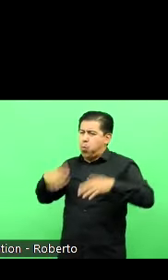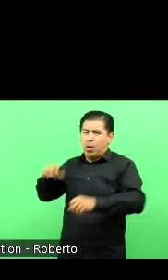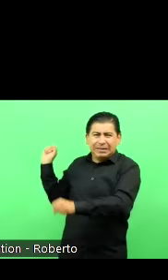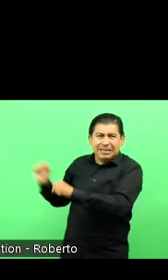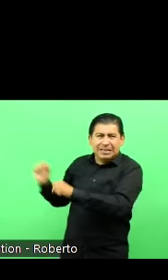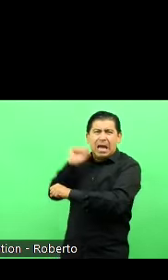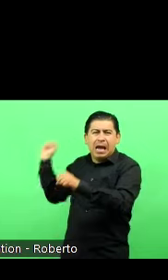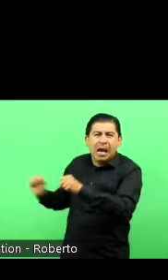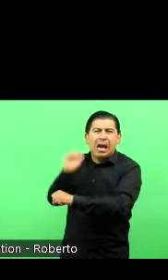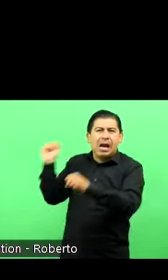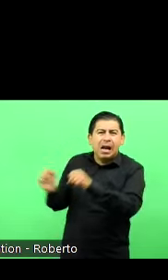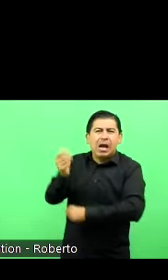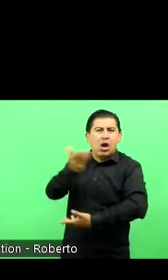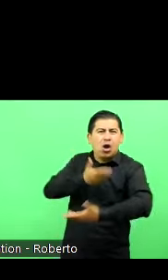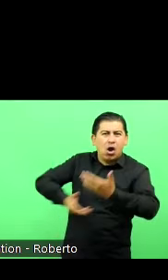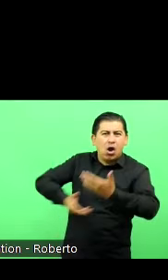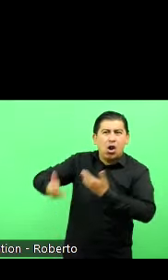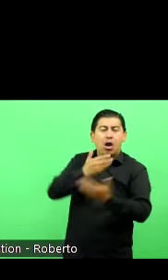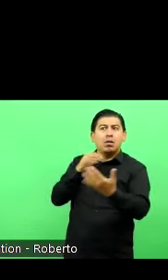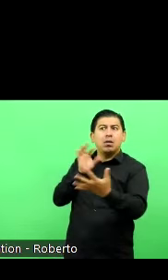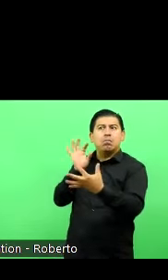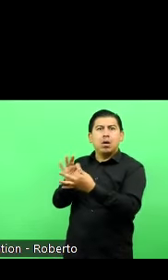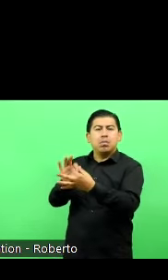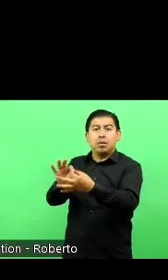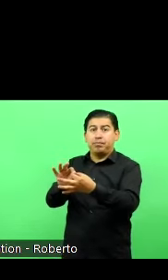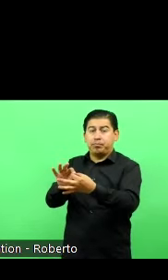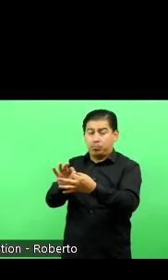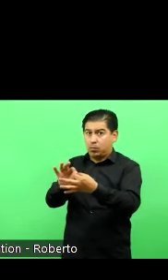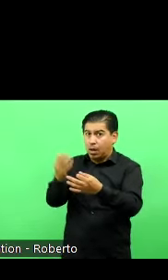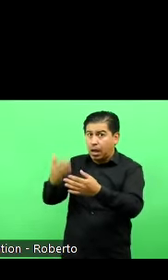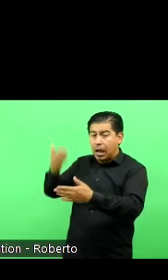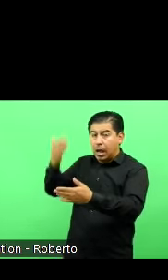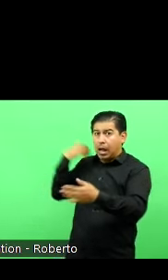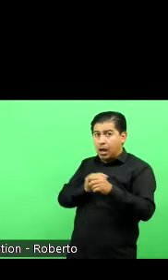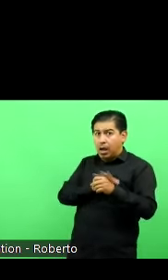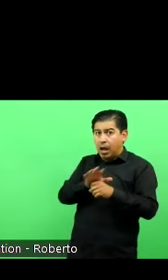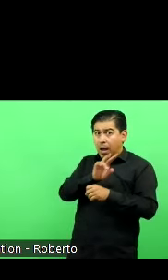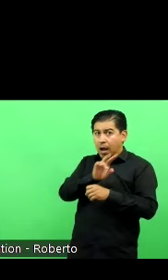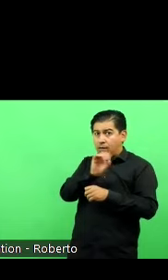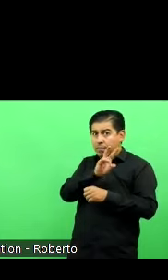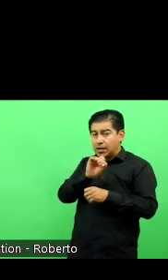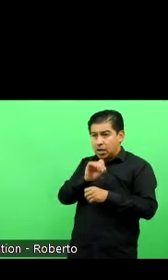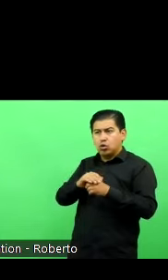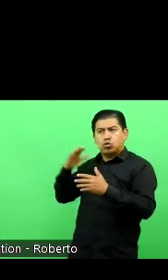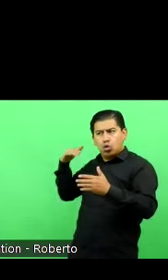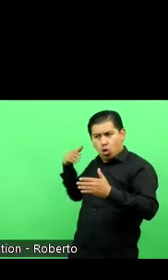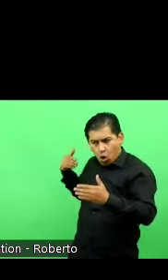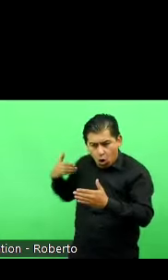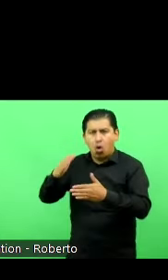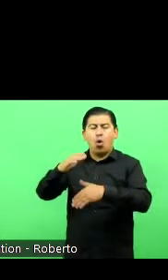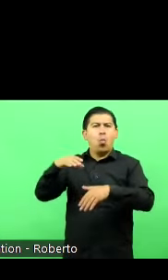in 2020. Let me also take this opportunity to introduce to you the work of the United Nations Office for